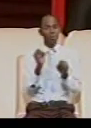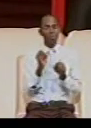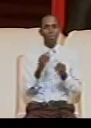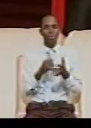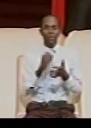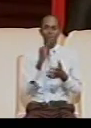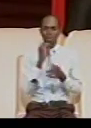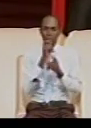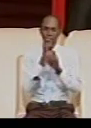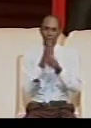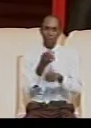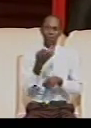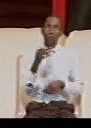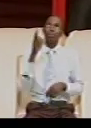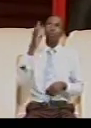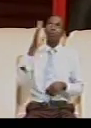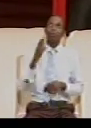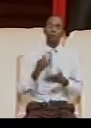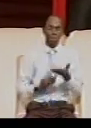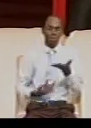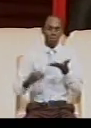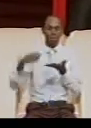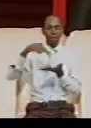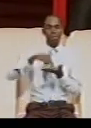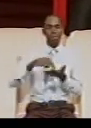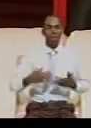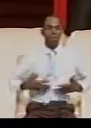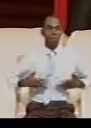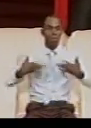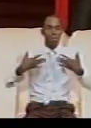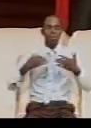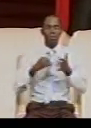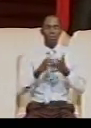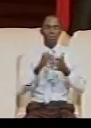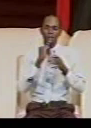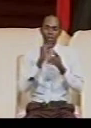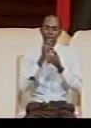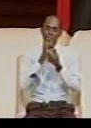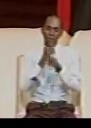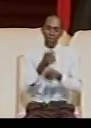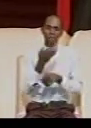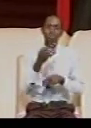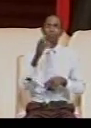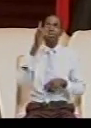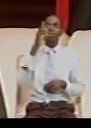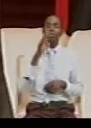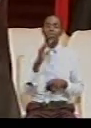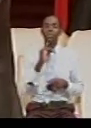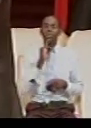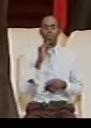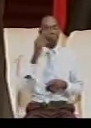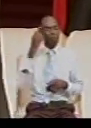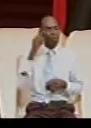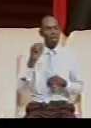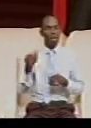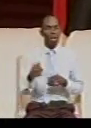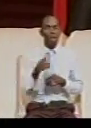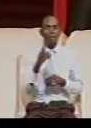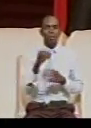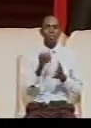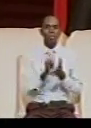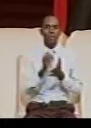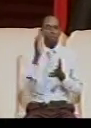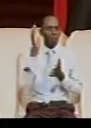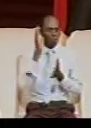of God. Resurrection life, gift of God. And it is for whosoever will ask